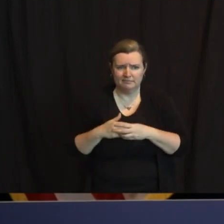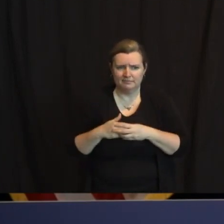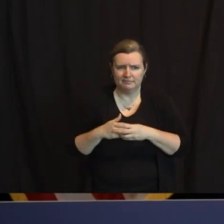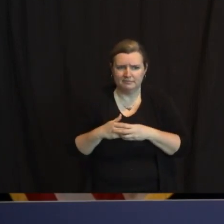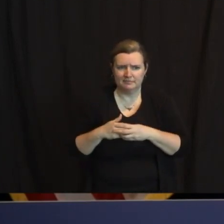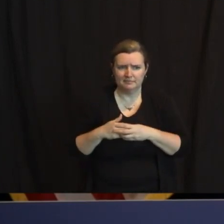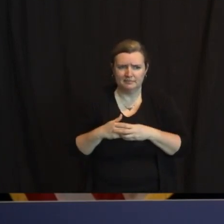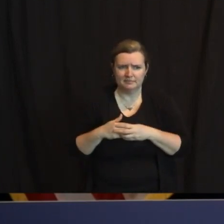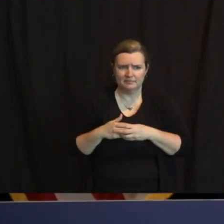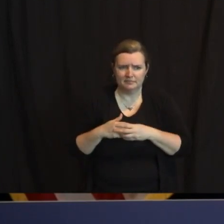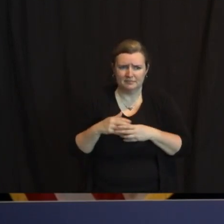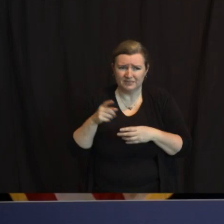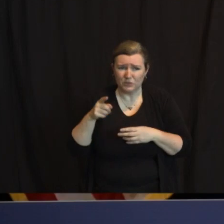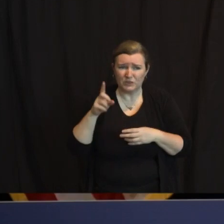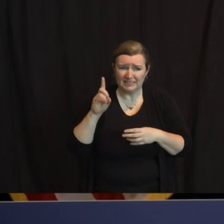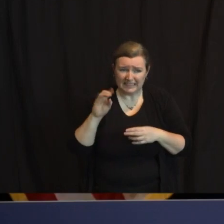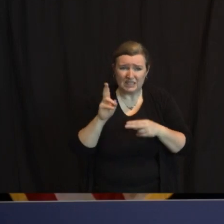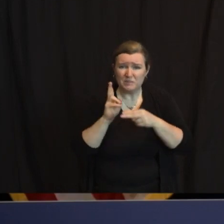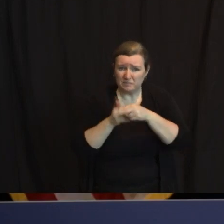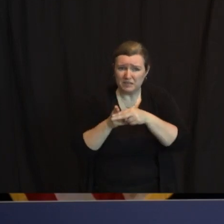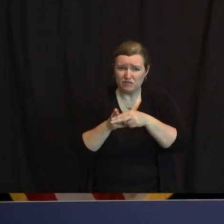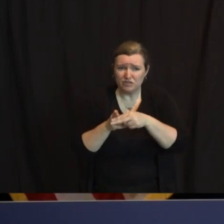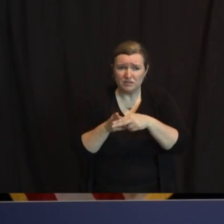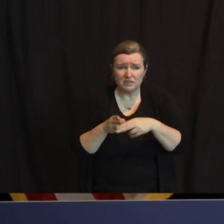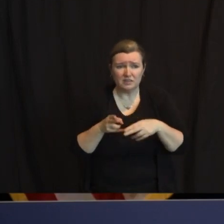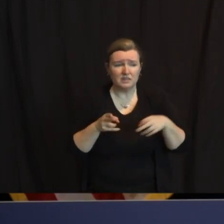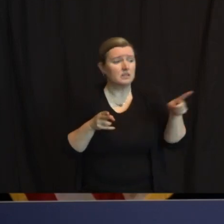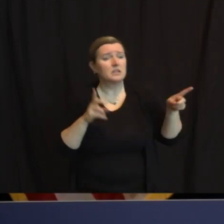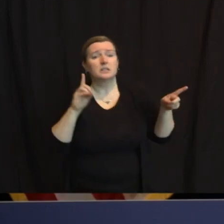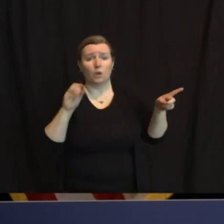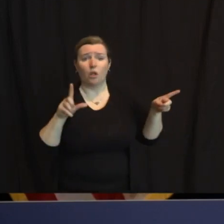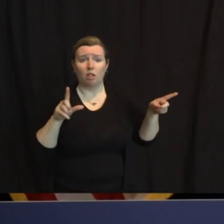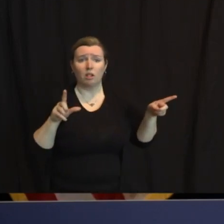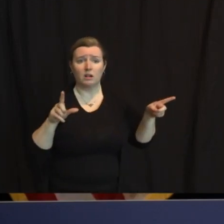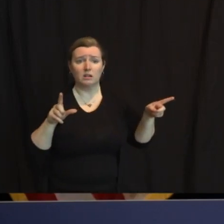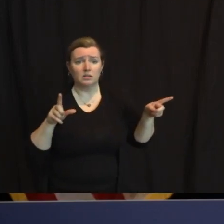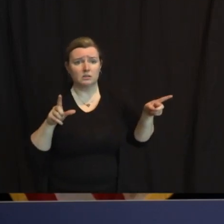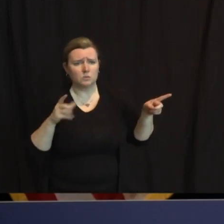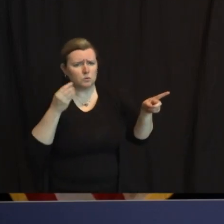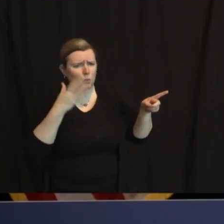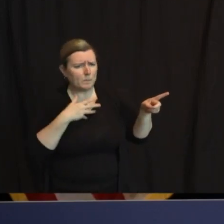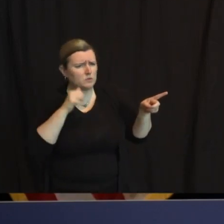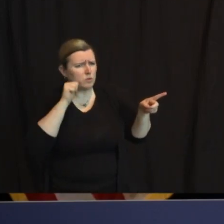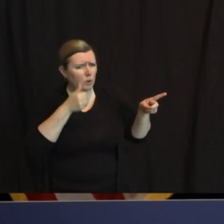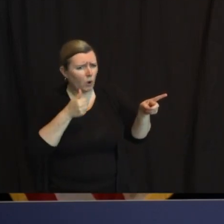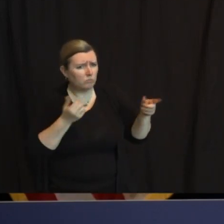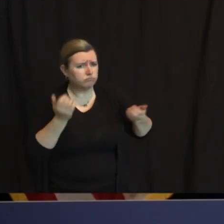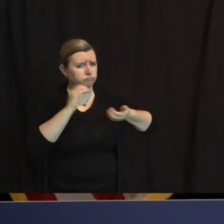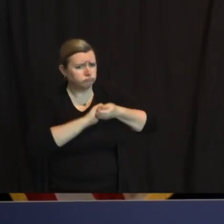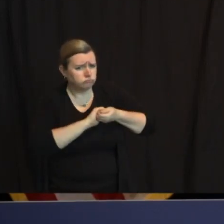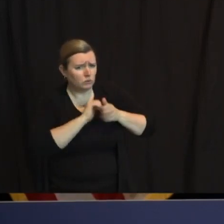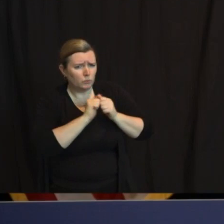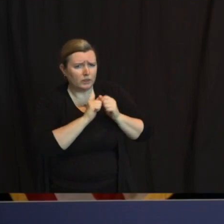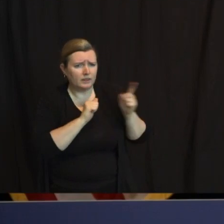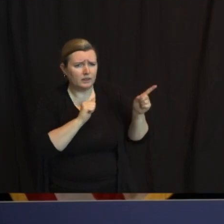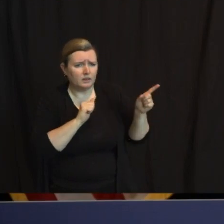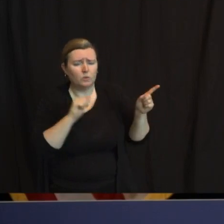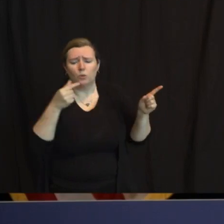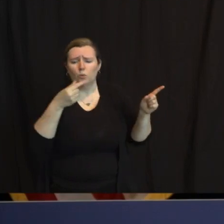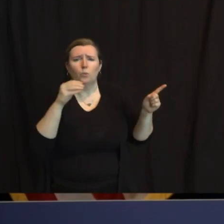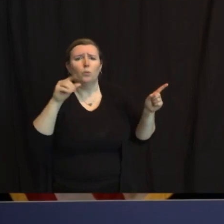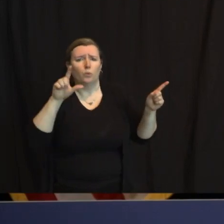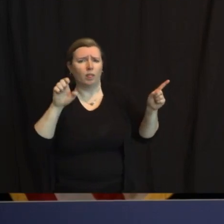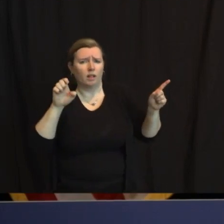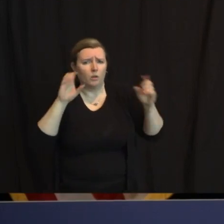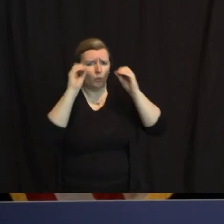You had mentioned, Commissioner, some sort of a partnership is being launched tomorrow with Google. Could you give us a little more specifics exactly what that